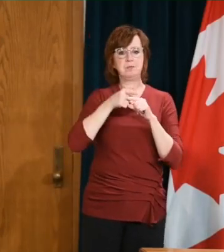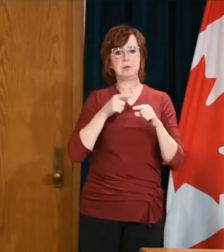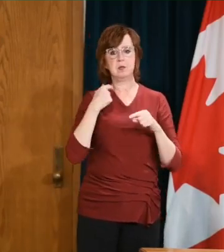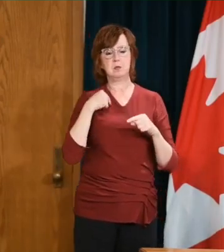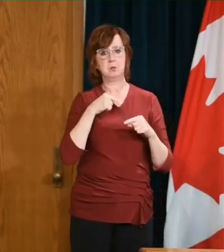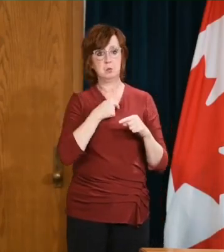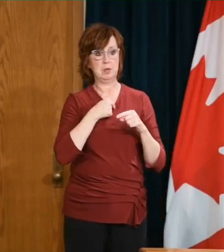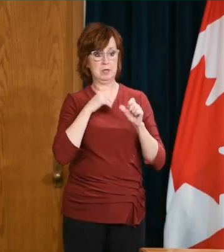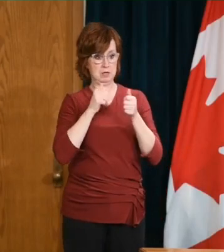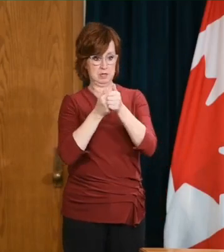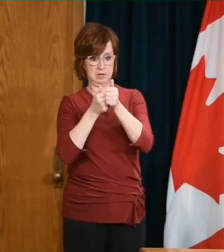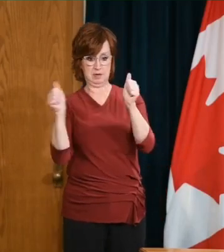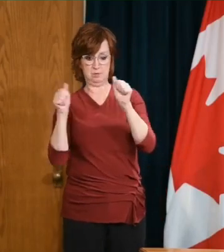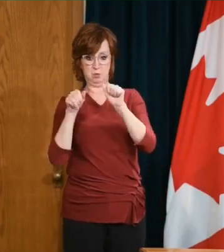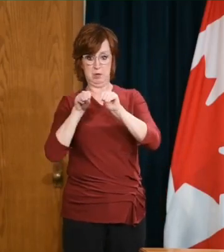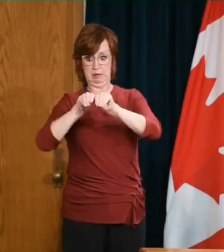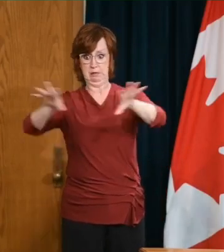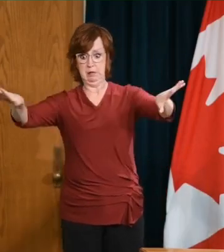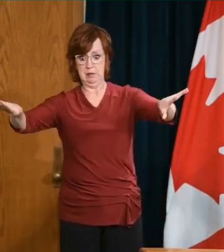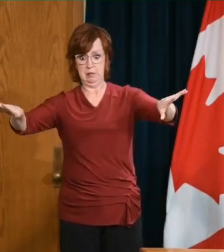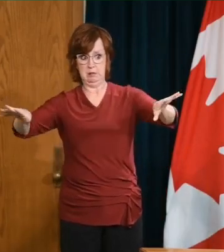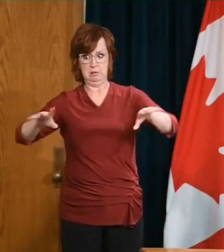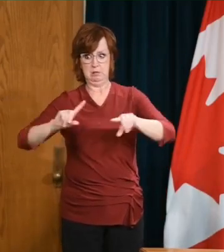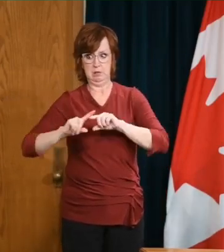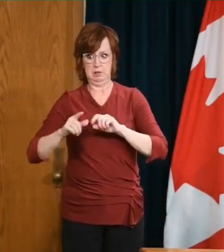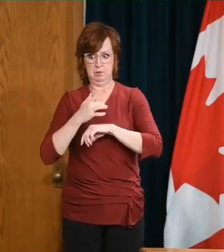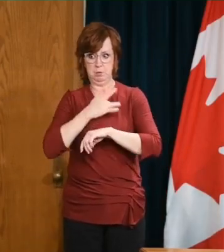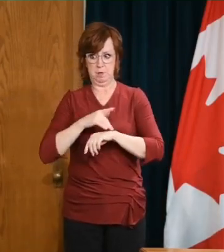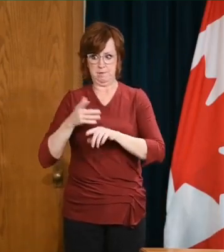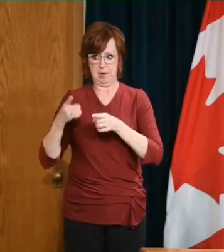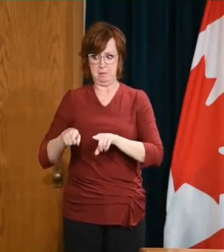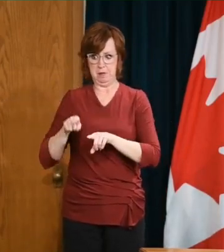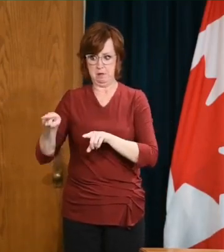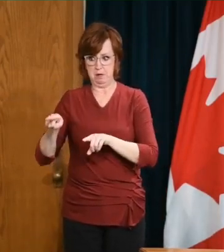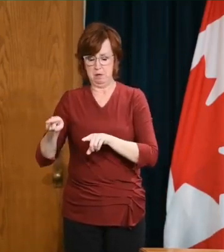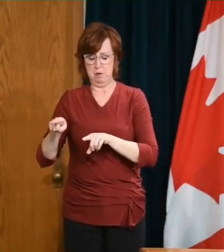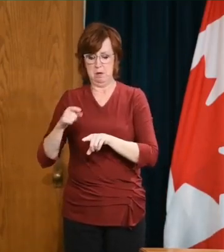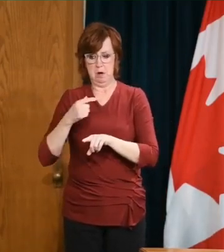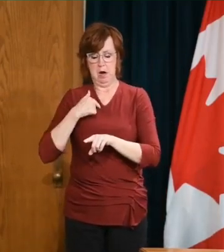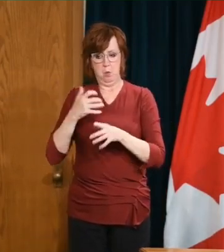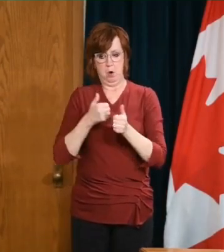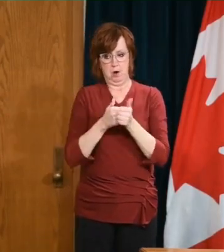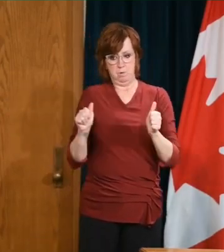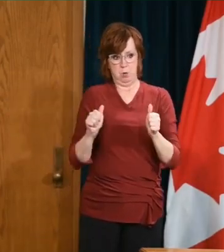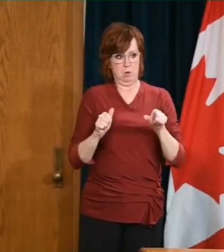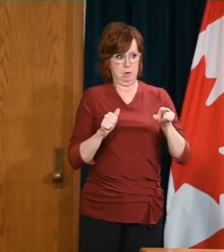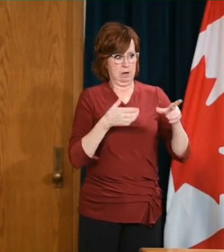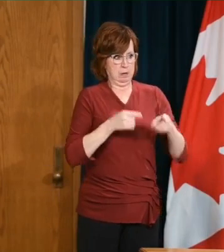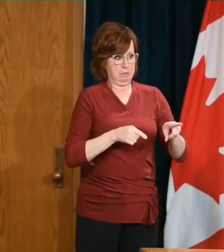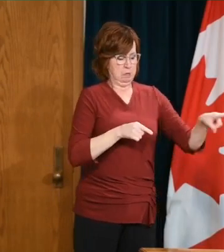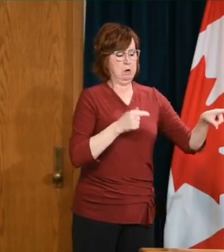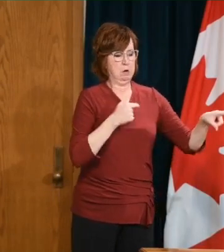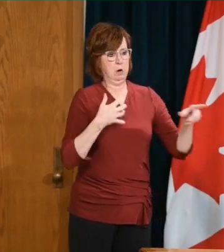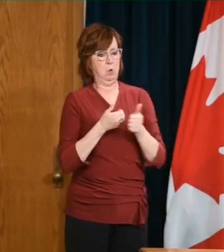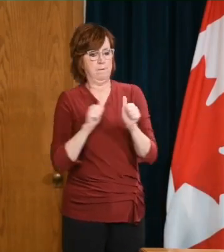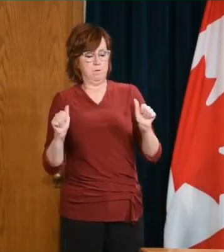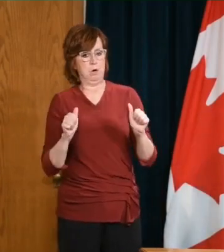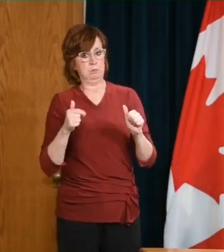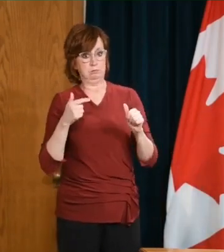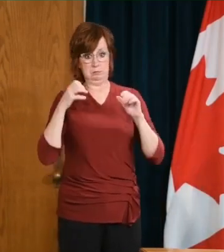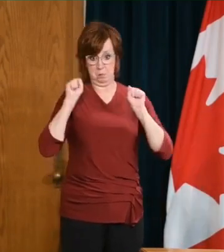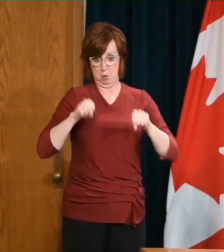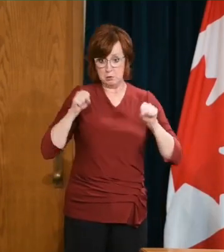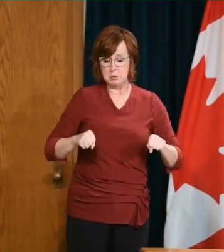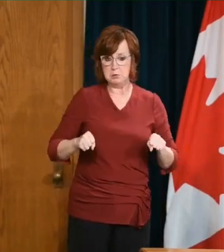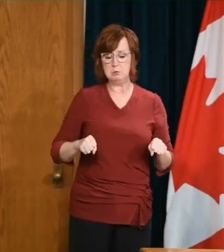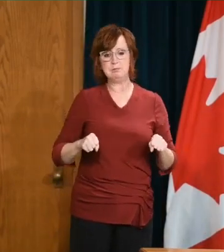other places, but we have a chance. We have a chance if we continue to follow the rules of